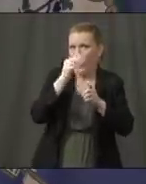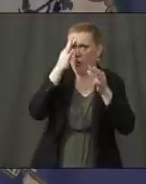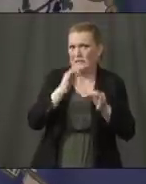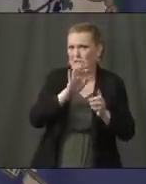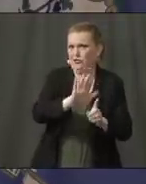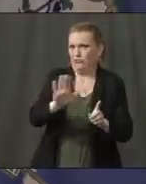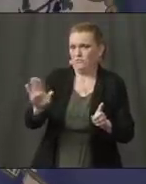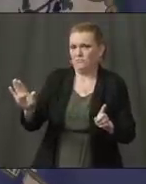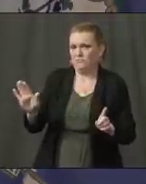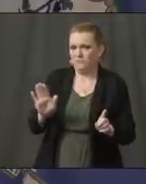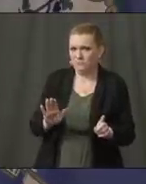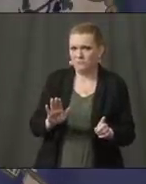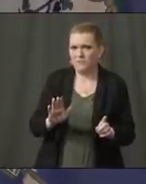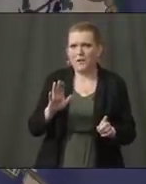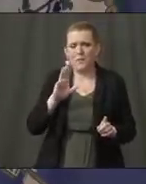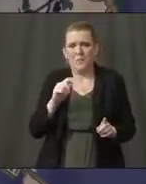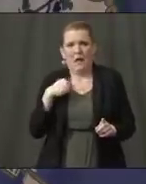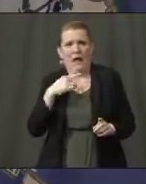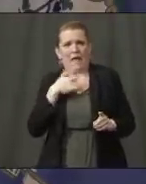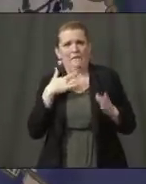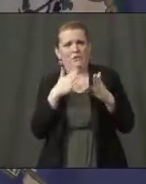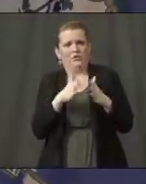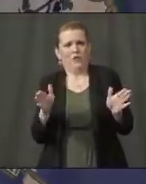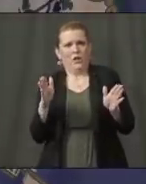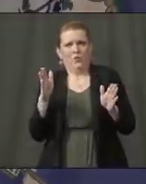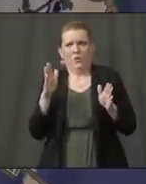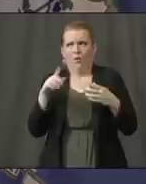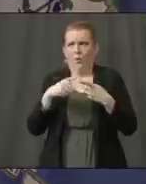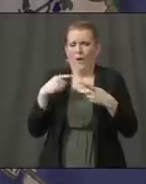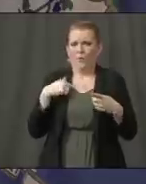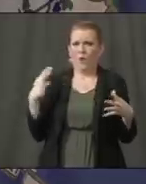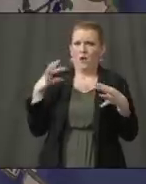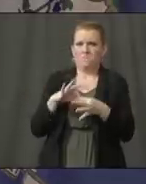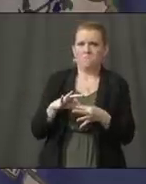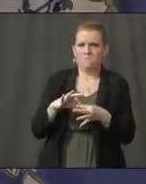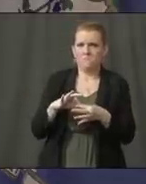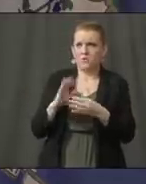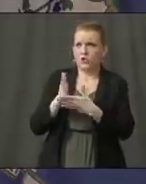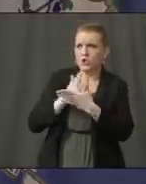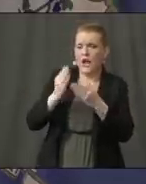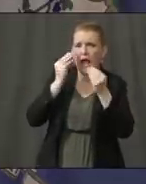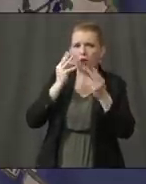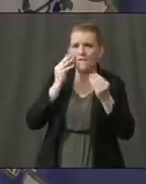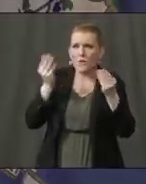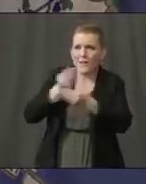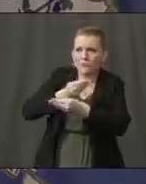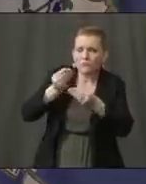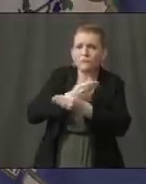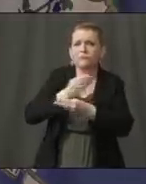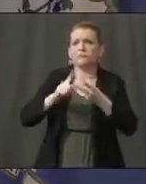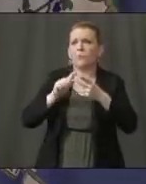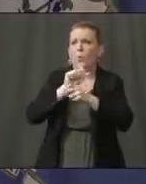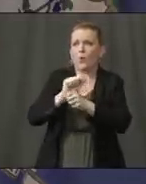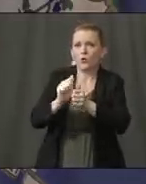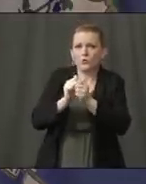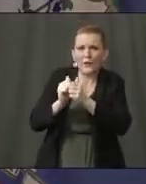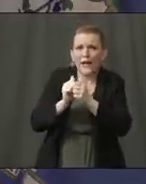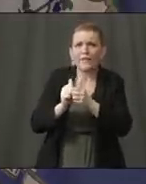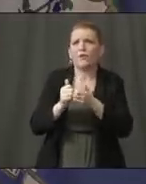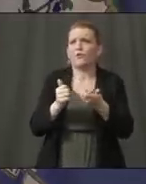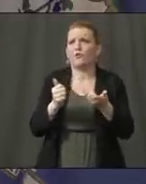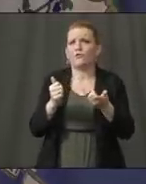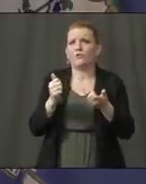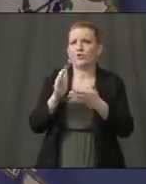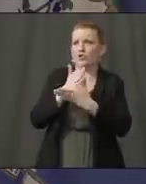use information, share information with my fellow governors. I think we're much better off when we all bring our best experts to the